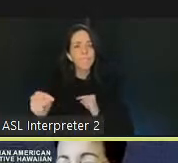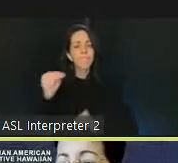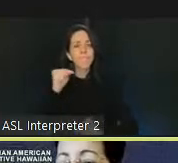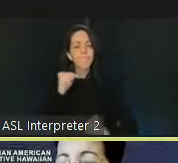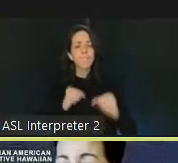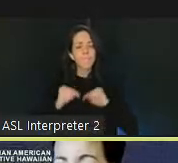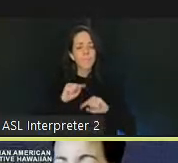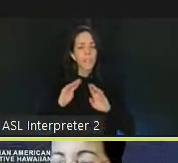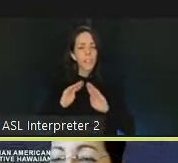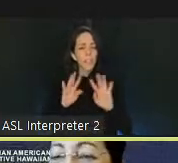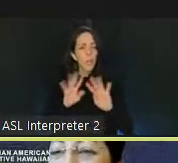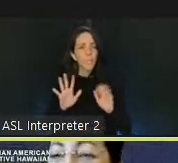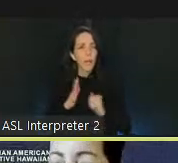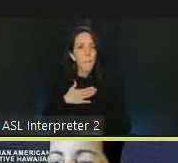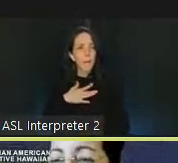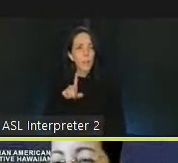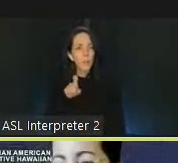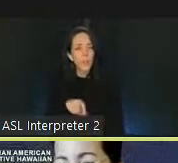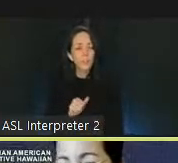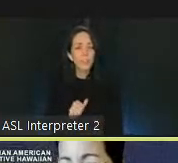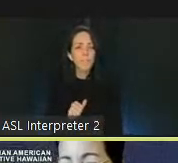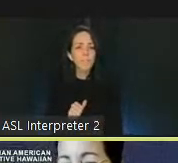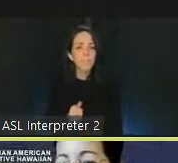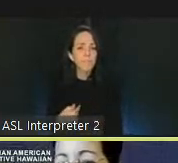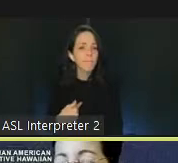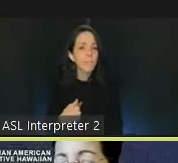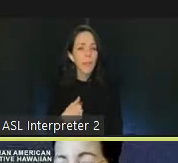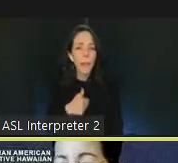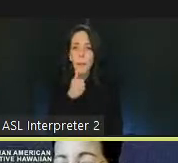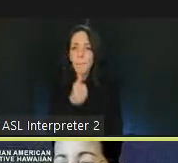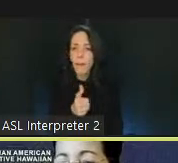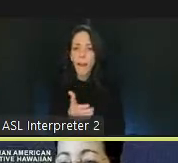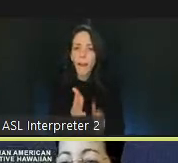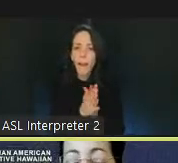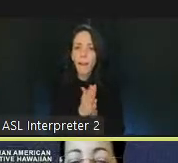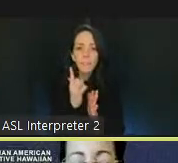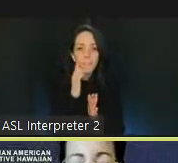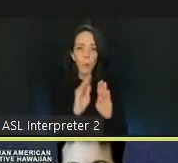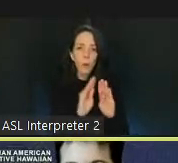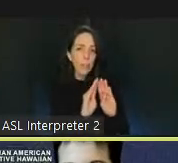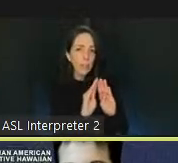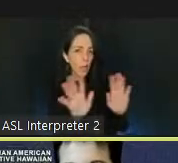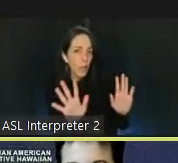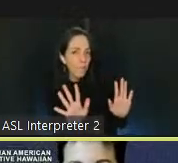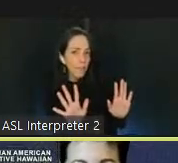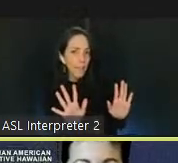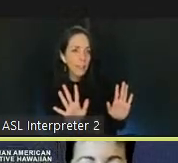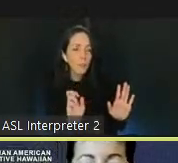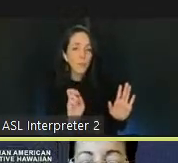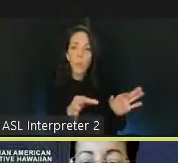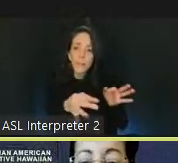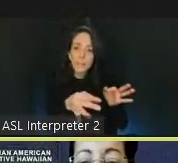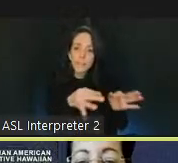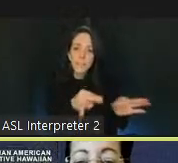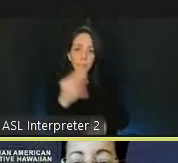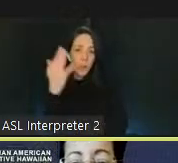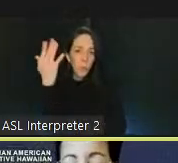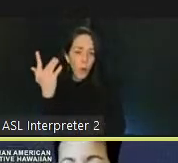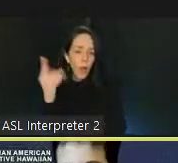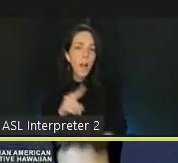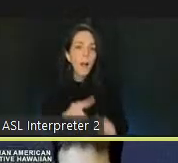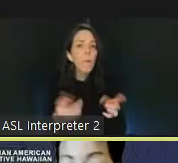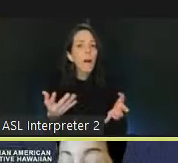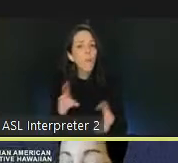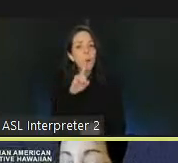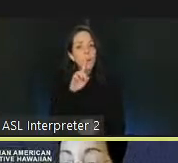any qualification or quantification, but rather to just get